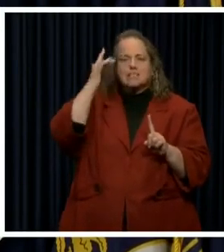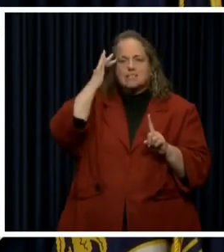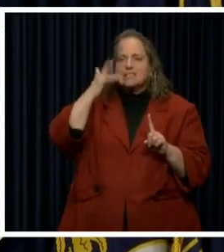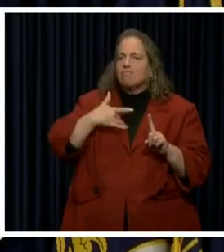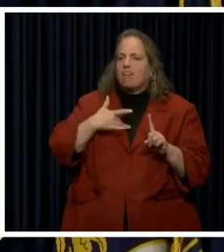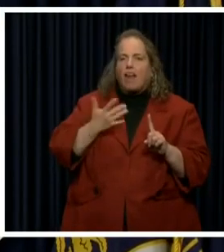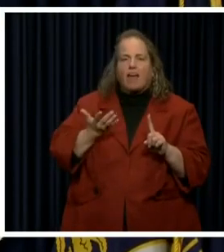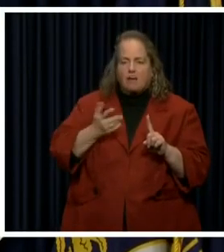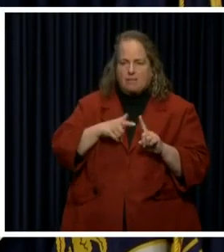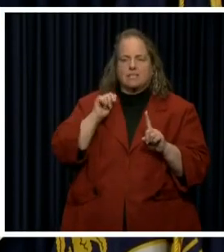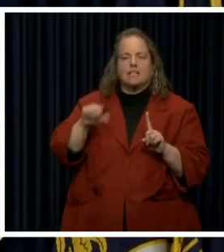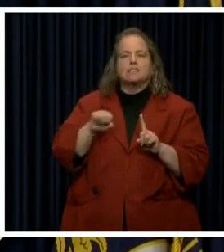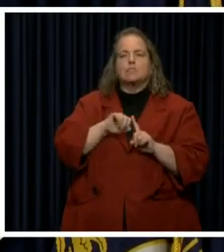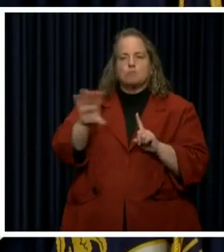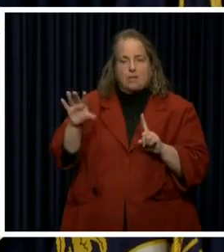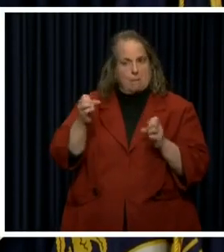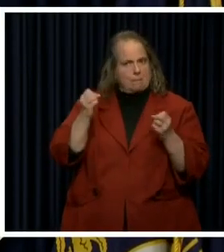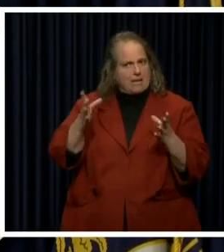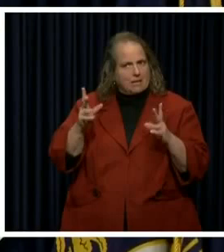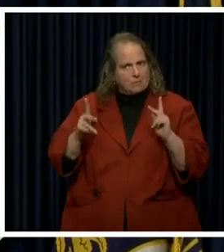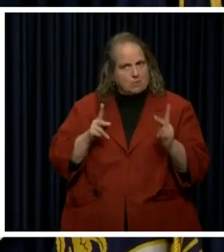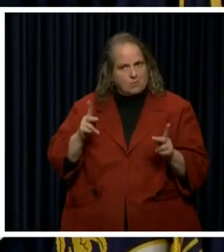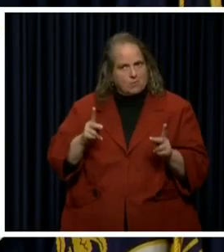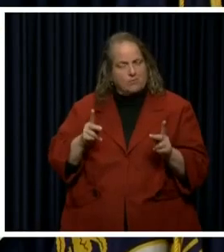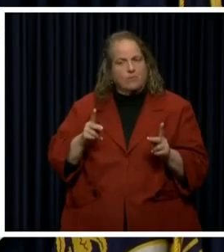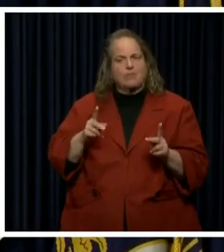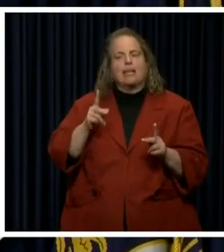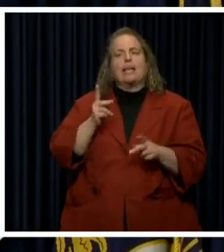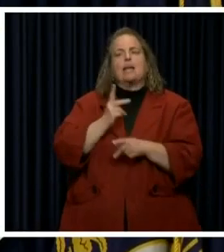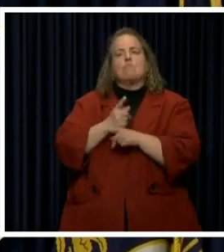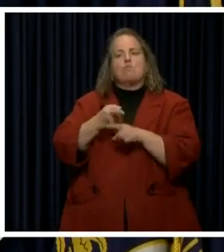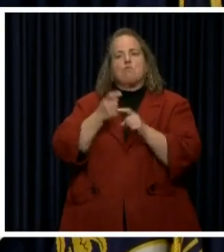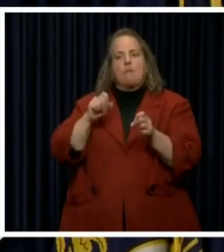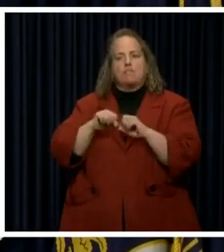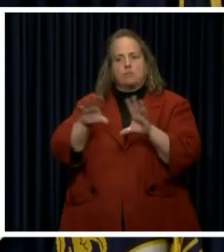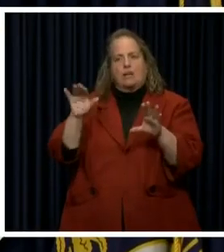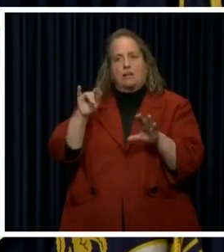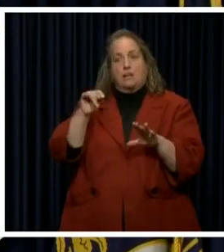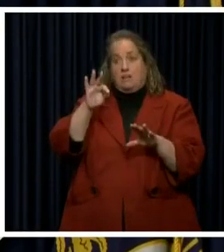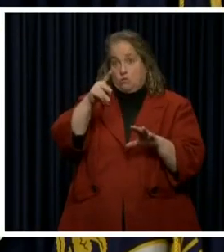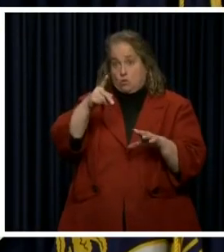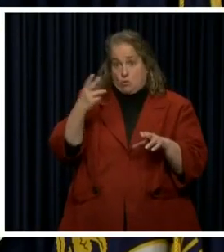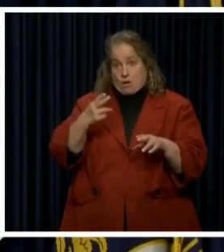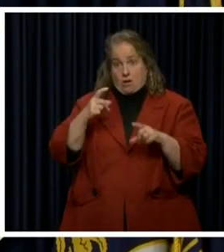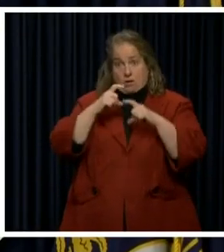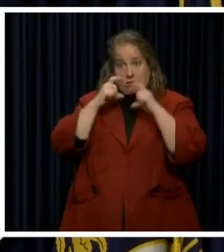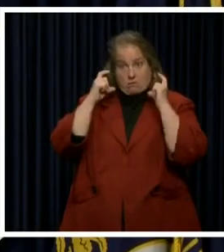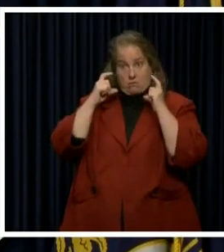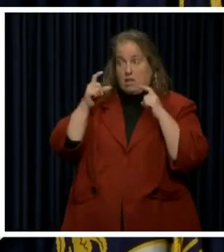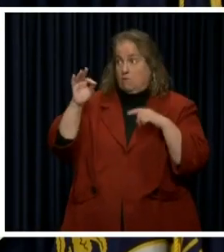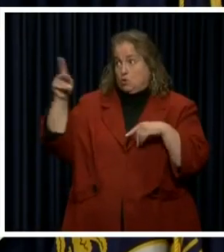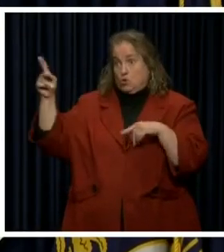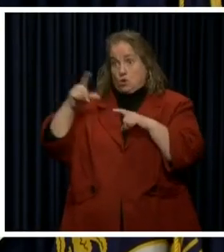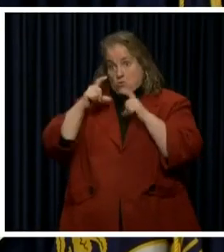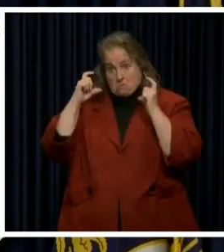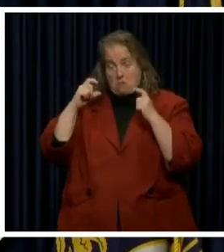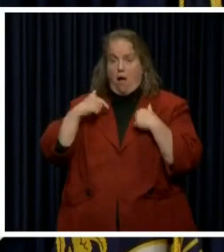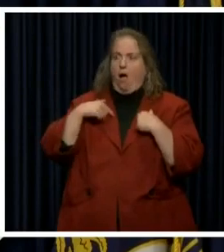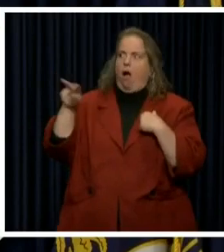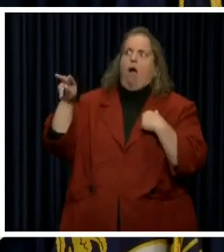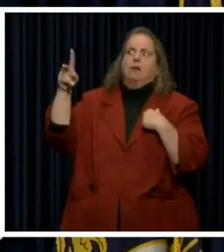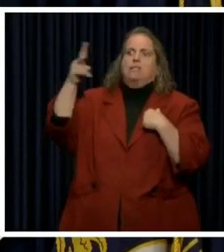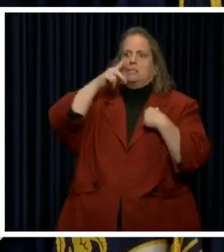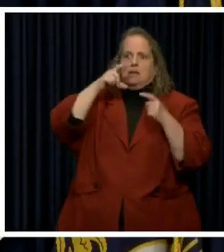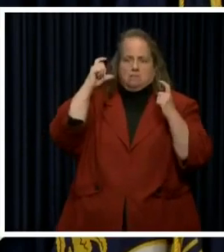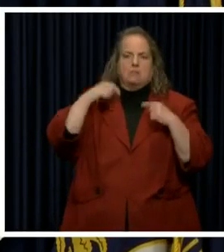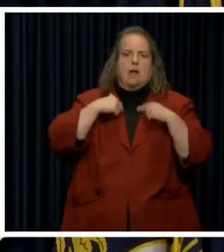dying. This keeps it from happening. But if you're wearing it, it encourages other people to wear it. If other people are wearing it and they would otherwise